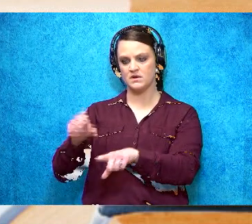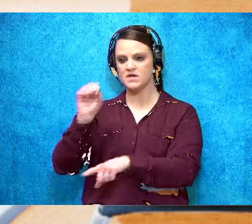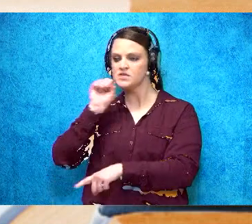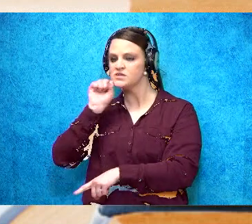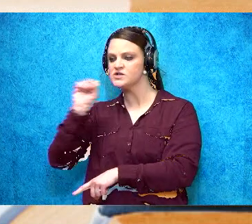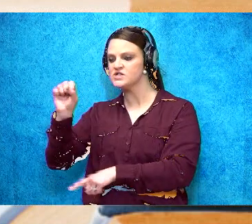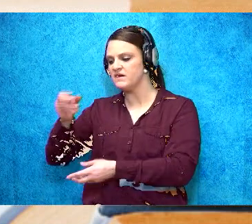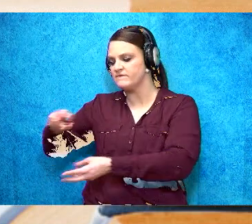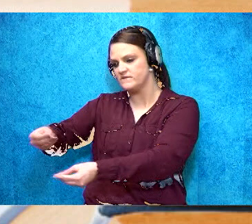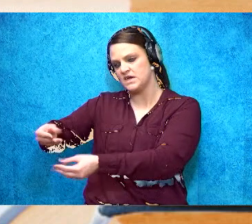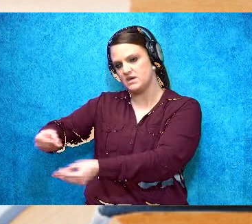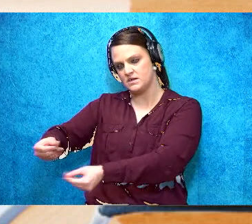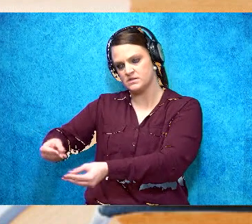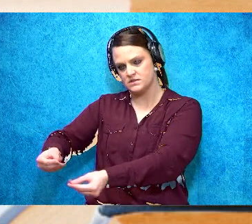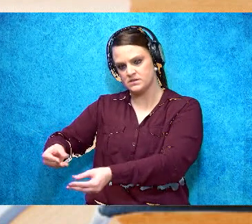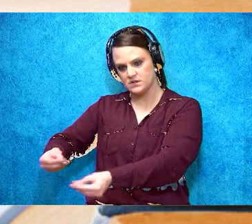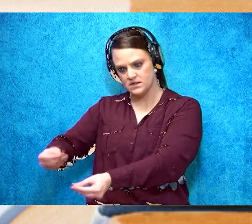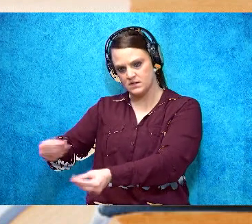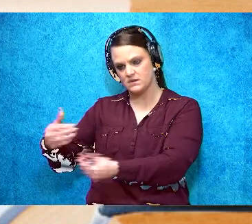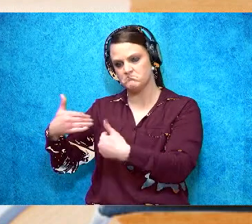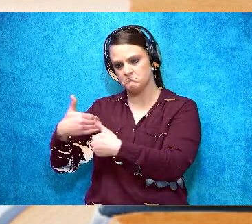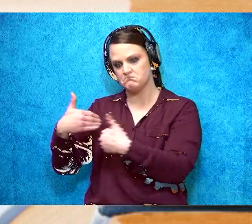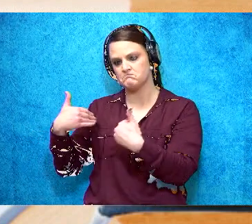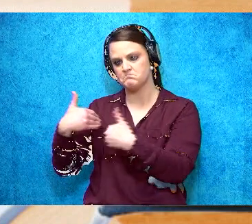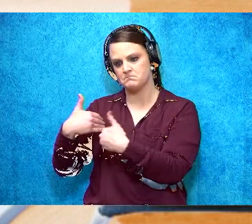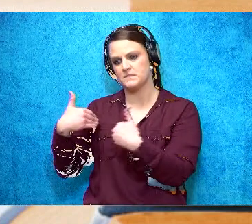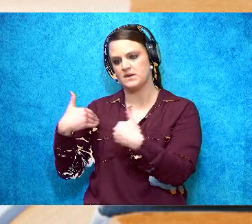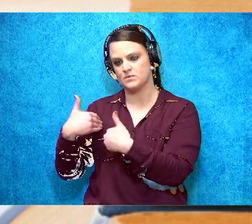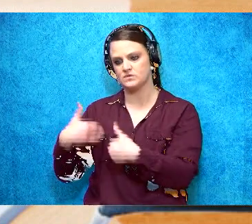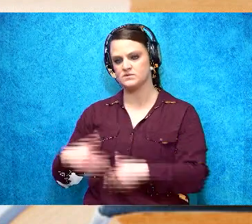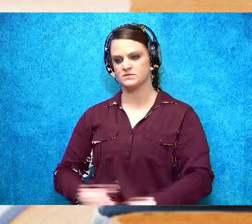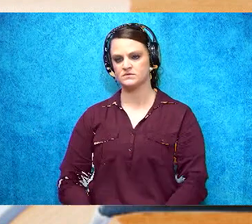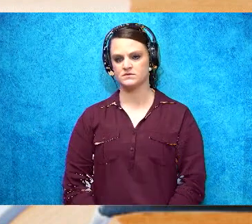she feeds the animals.